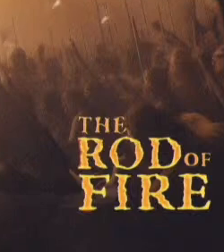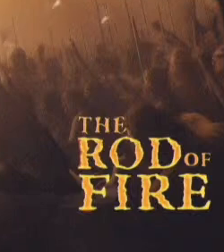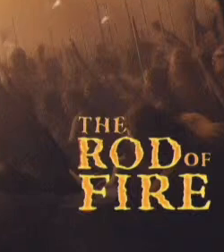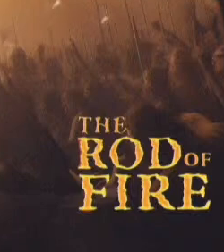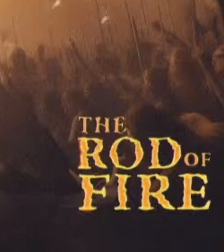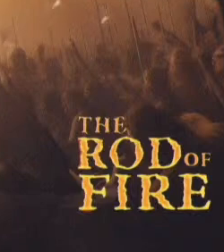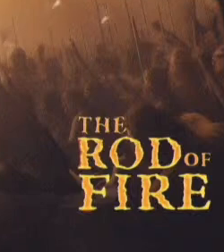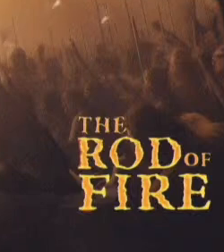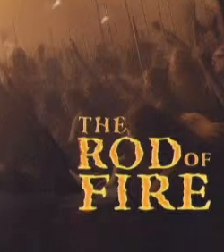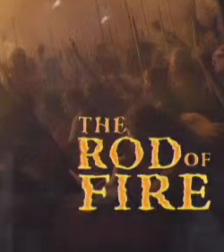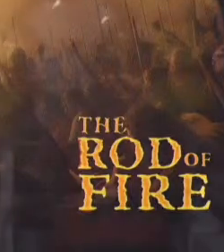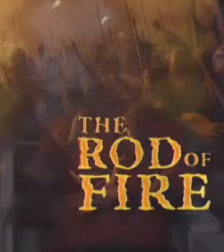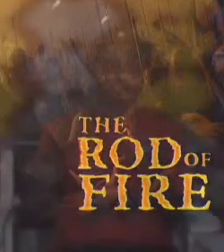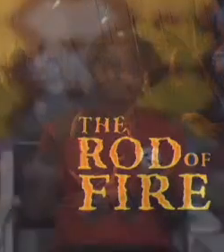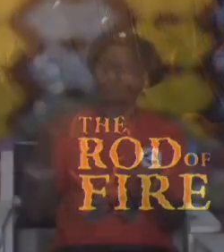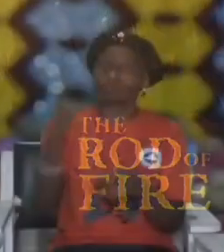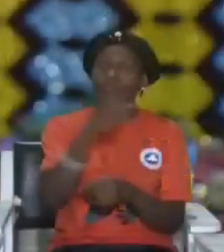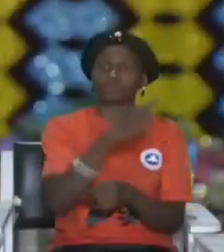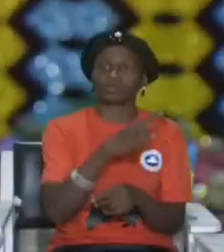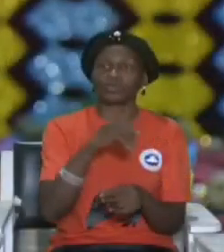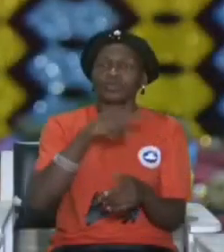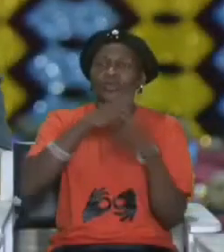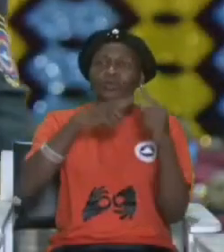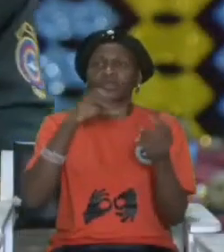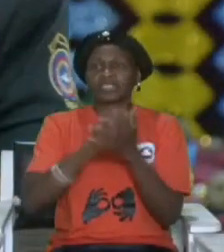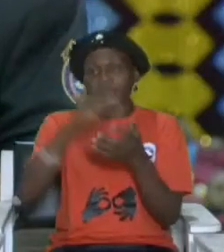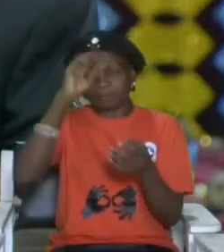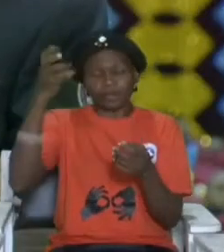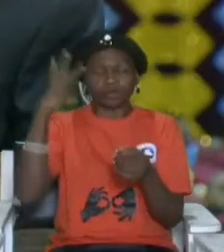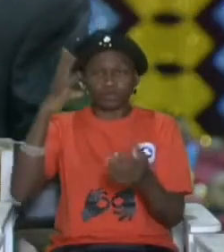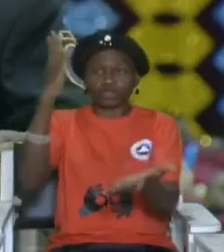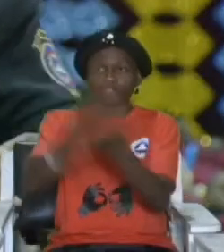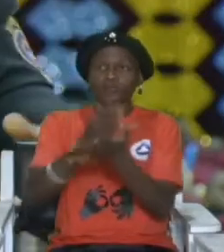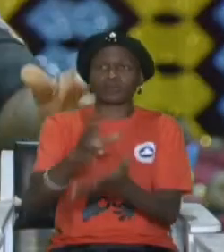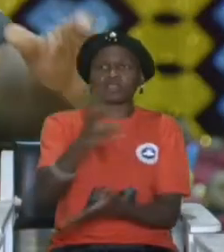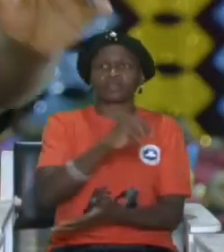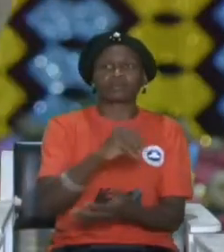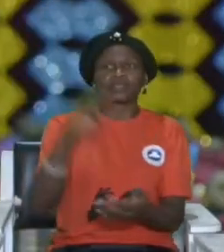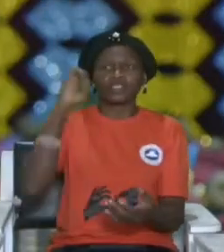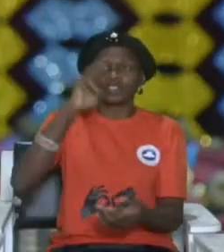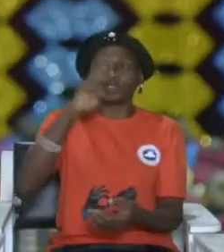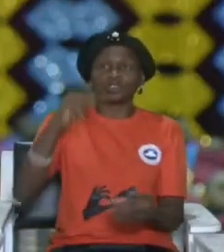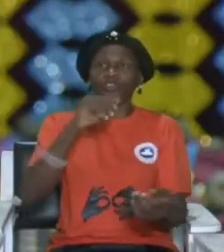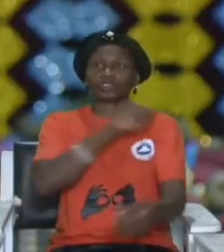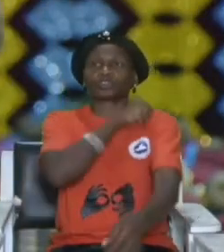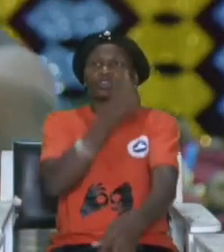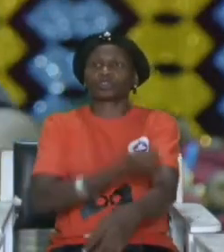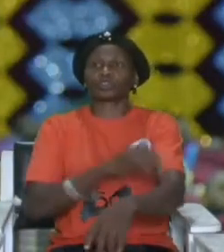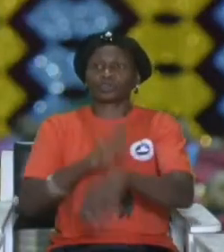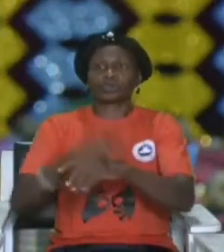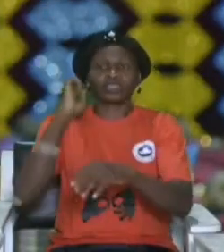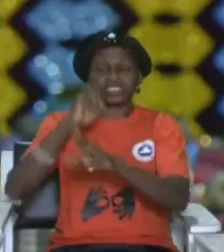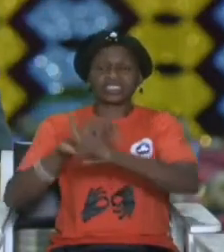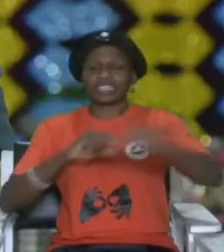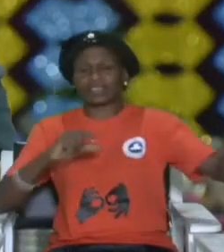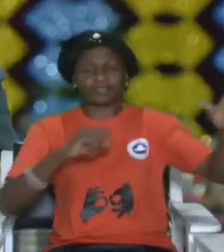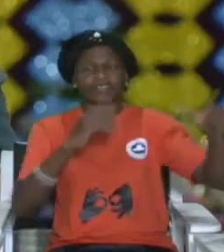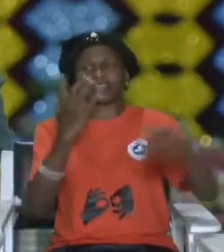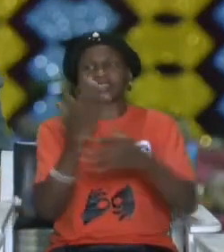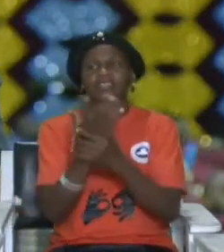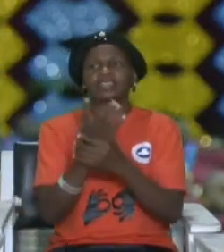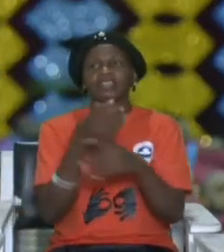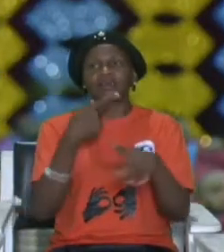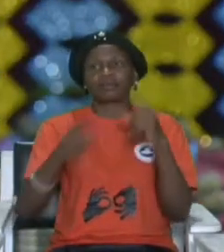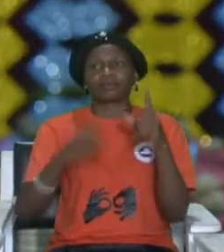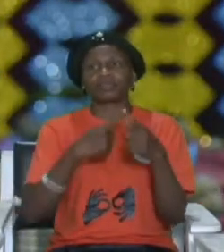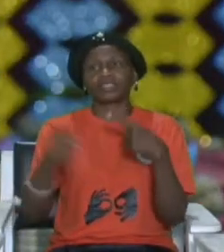From that story that I told you, when that man was stopping us, he used the authority on his left hand. But then